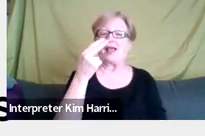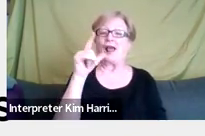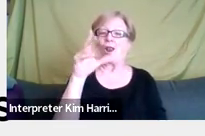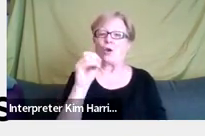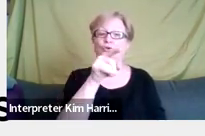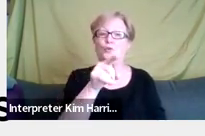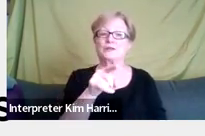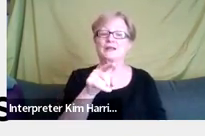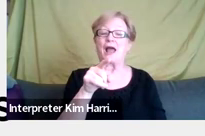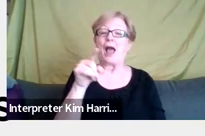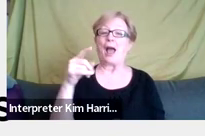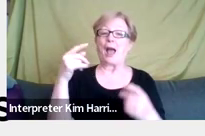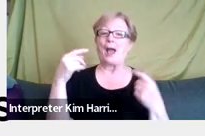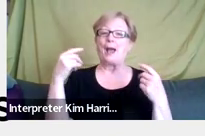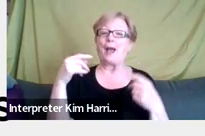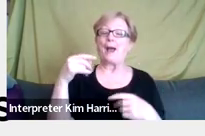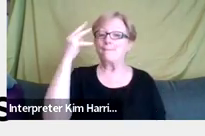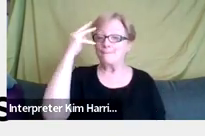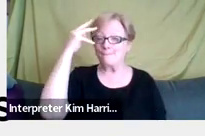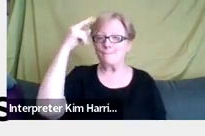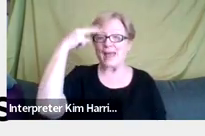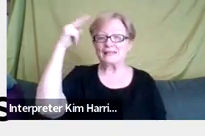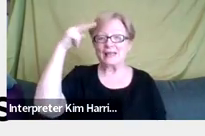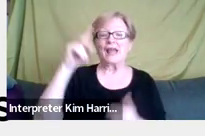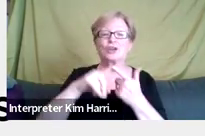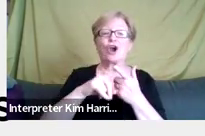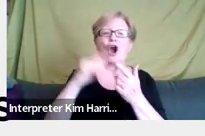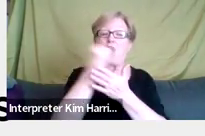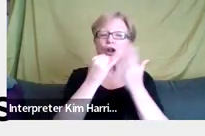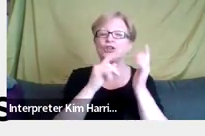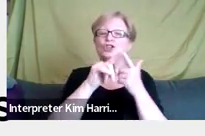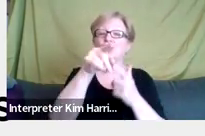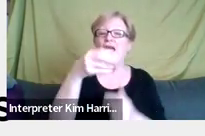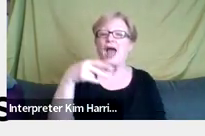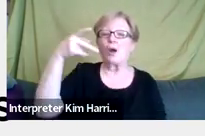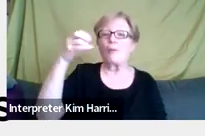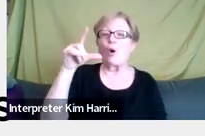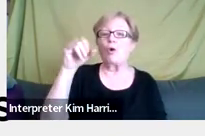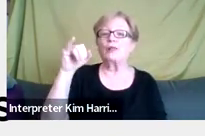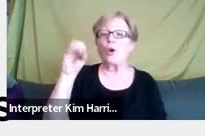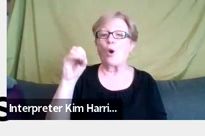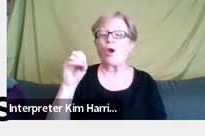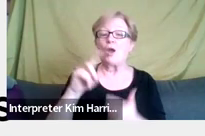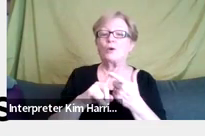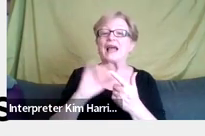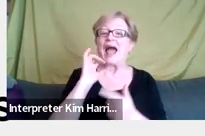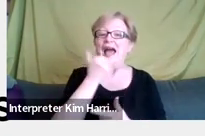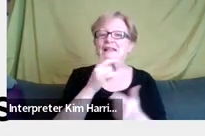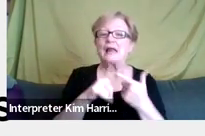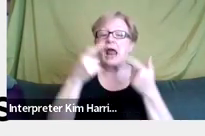Mexican artist. She was disabled with polio from childhood, but it was an accident that happened when she